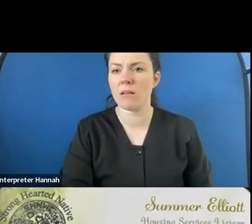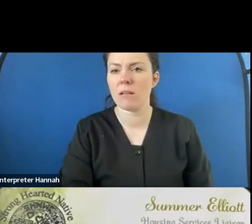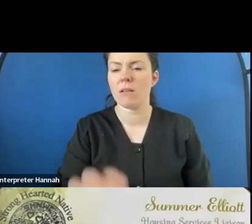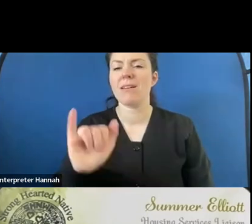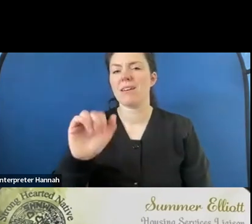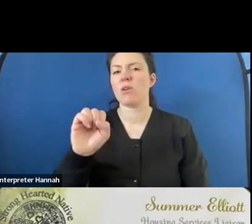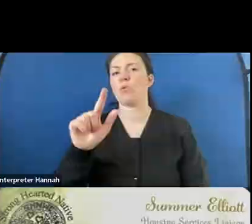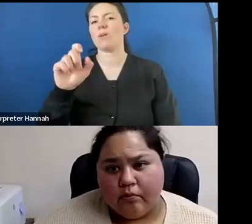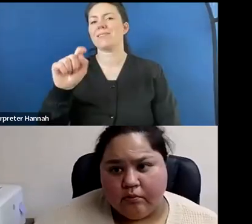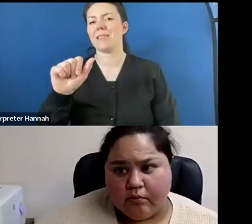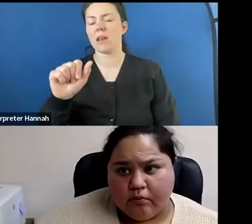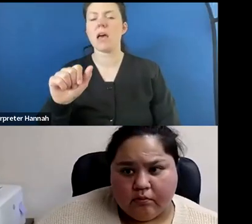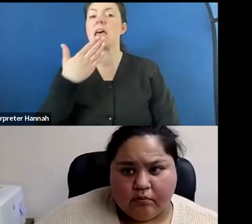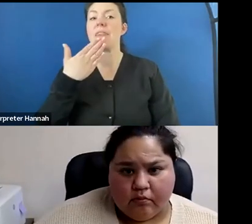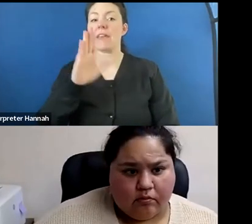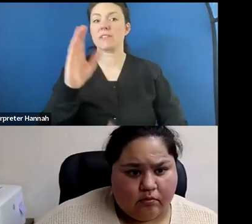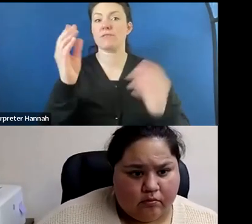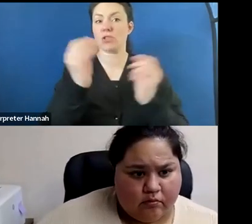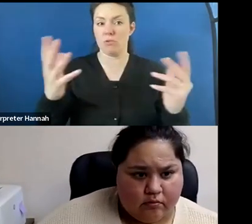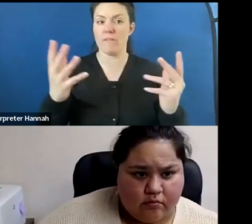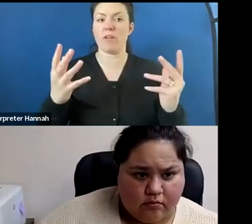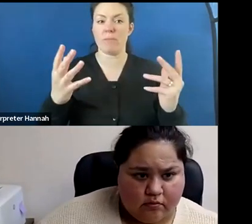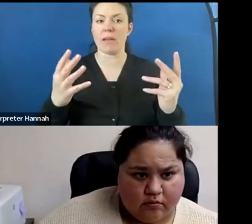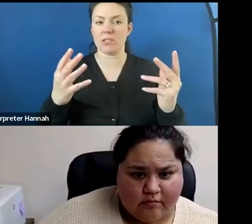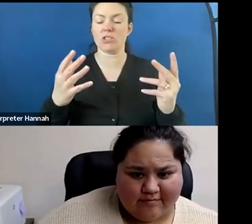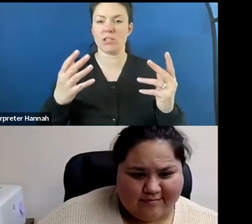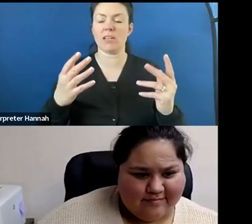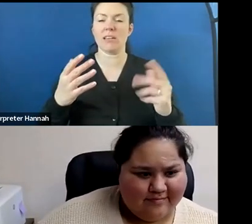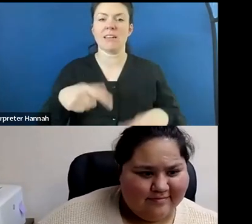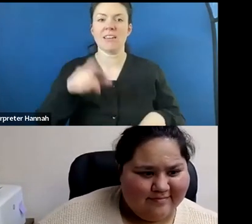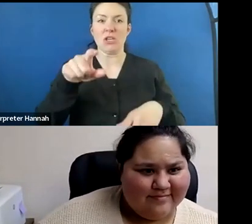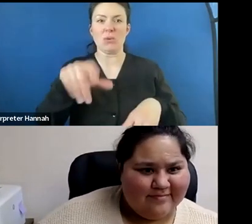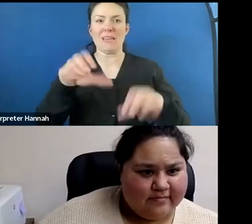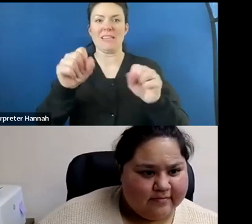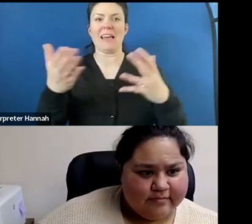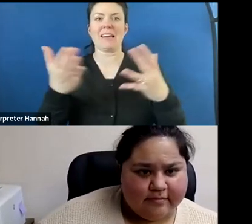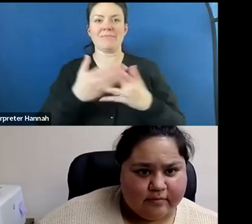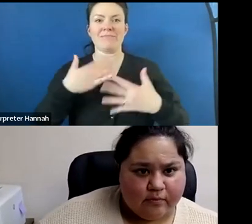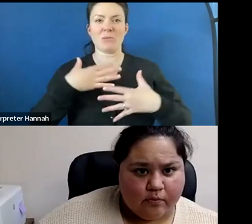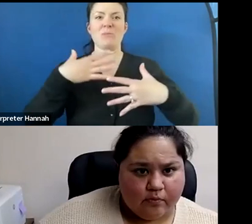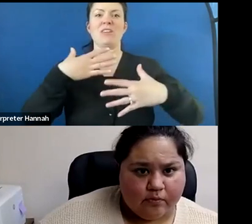information. That definitely deserves a breather for a few minutes. So thank you.